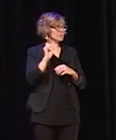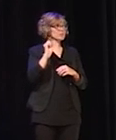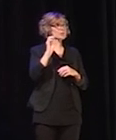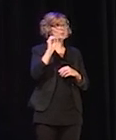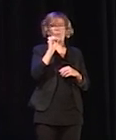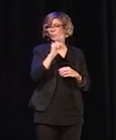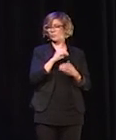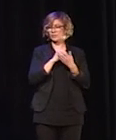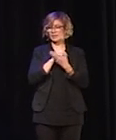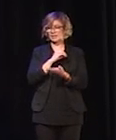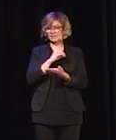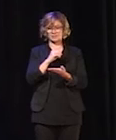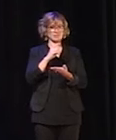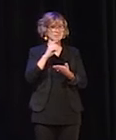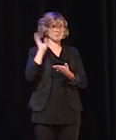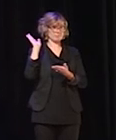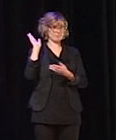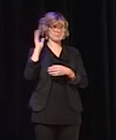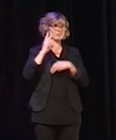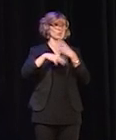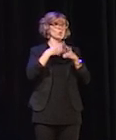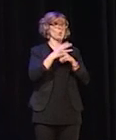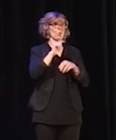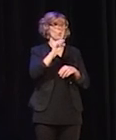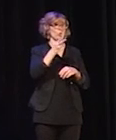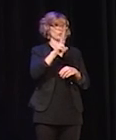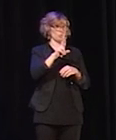this is World Tour, based on everything that I mentioned.